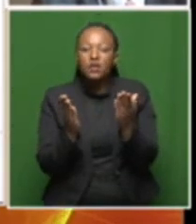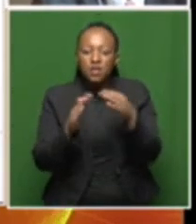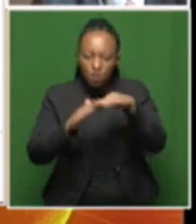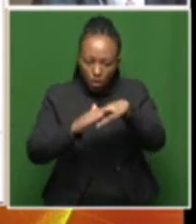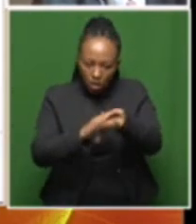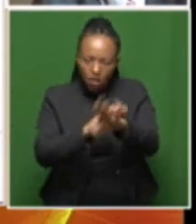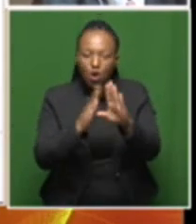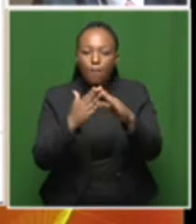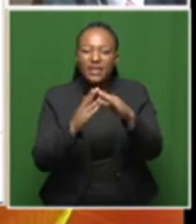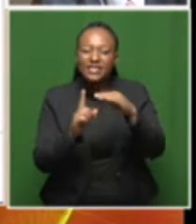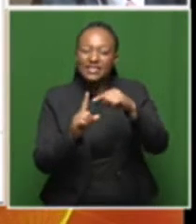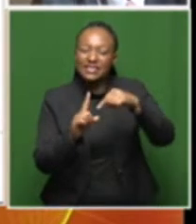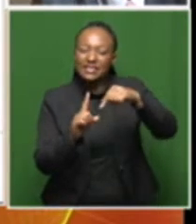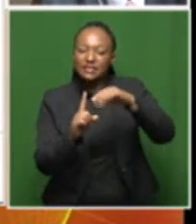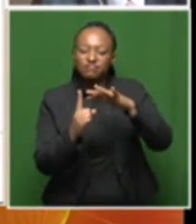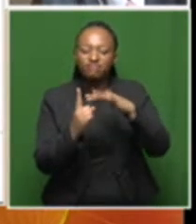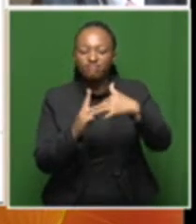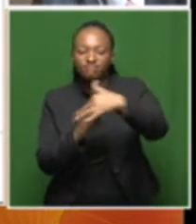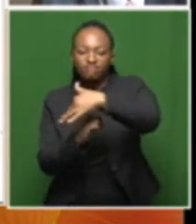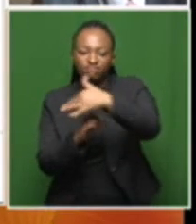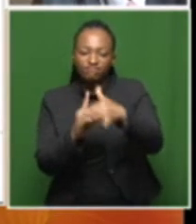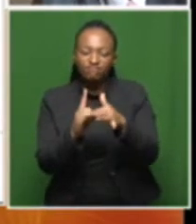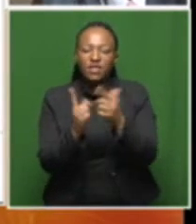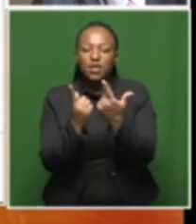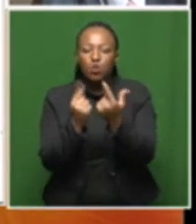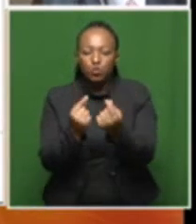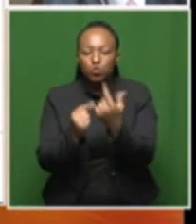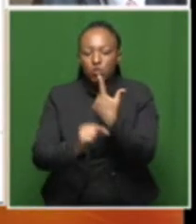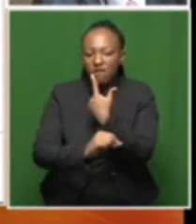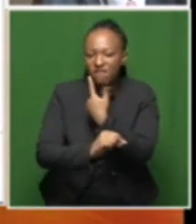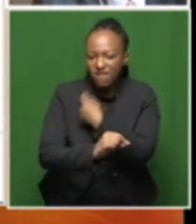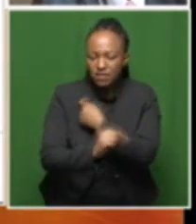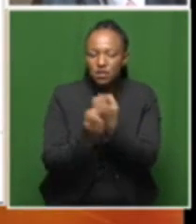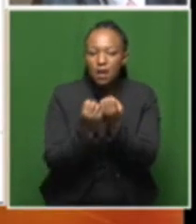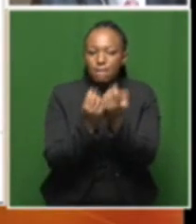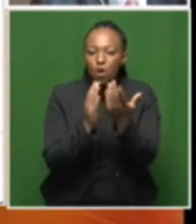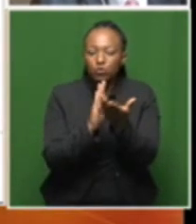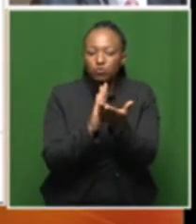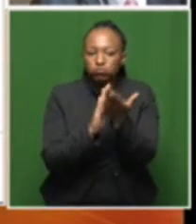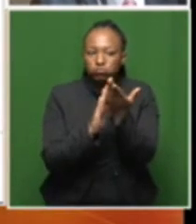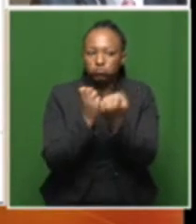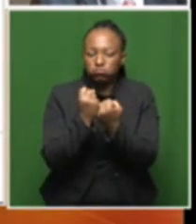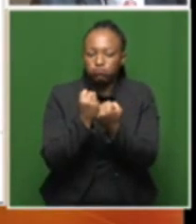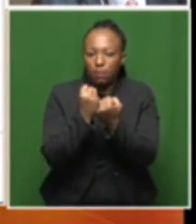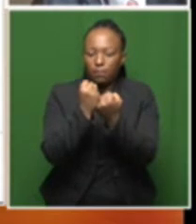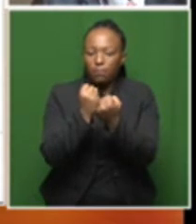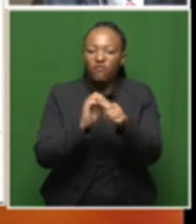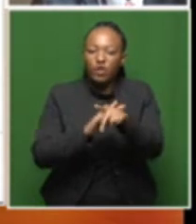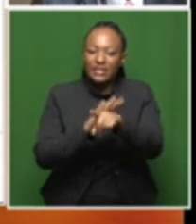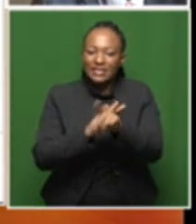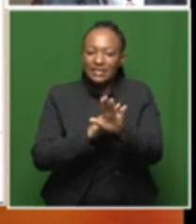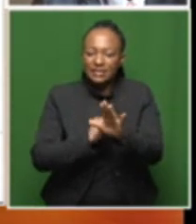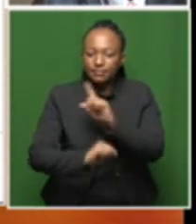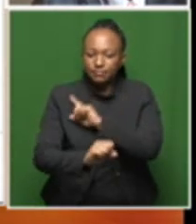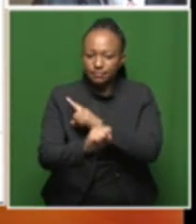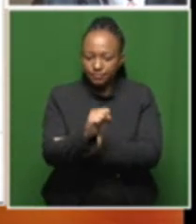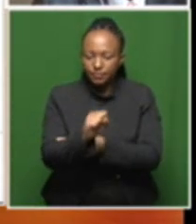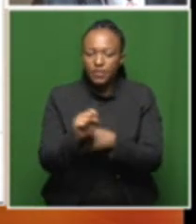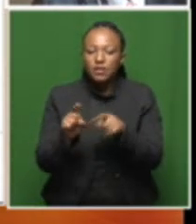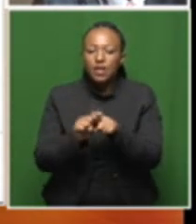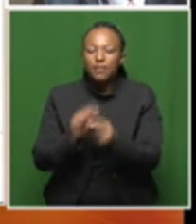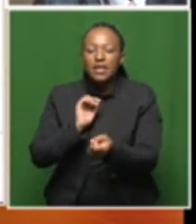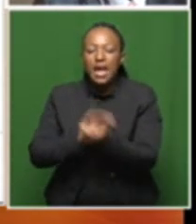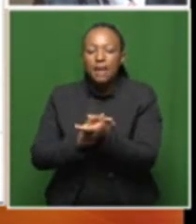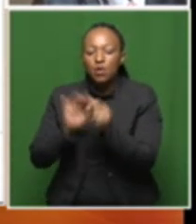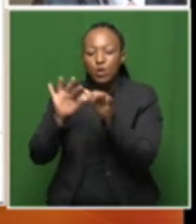communities around them and they will vaccinate to bolster the primary healthcare and district capacity. That is also happening in the